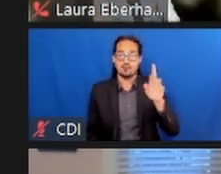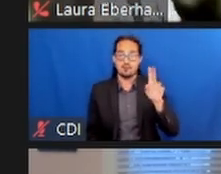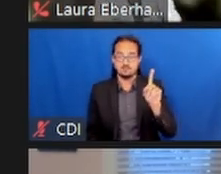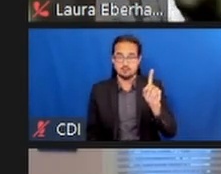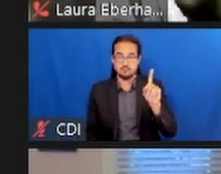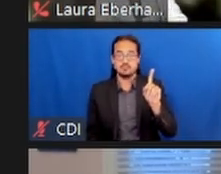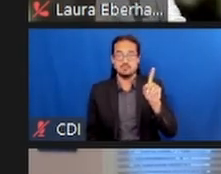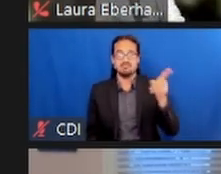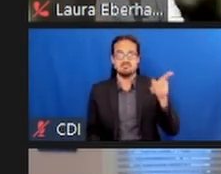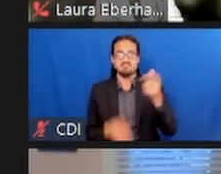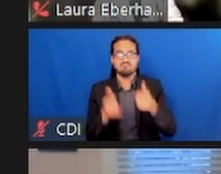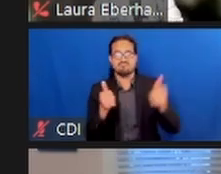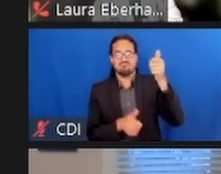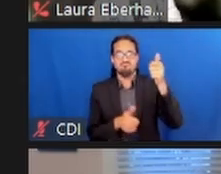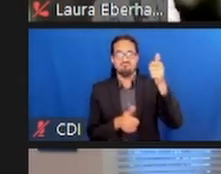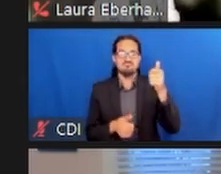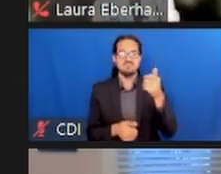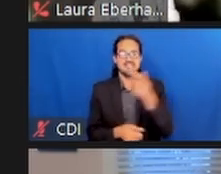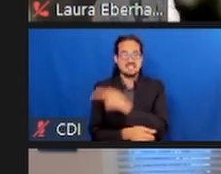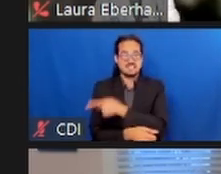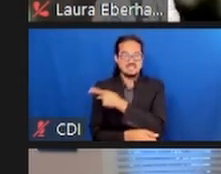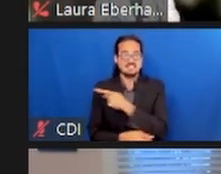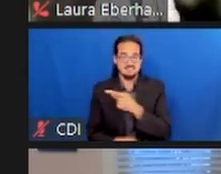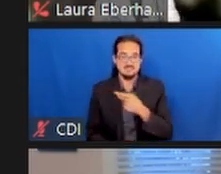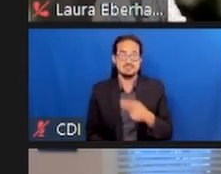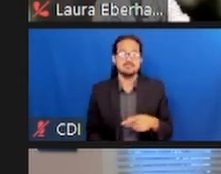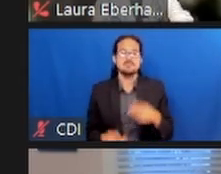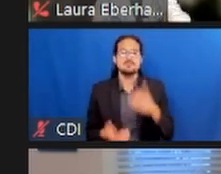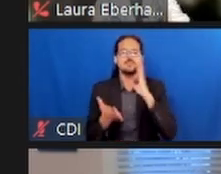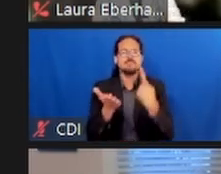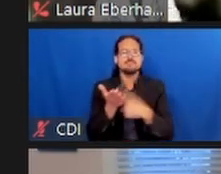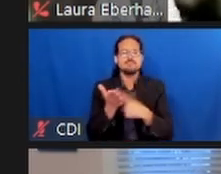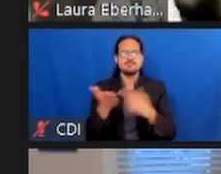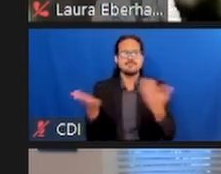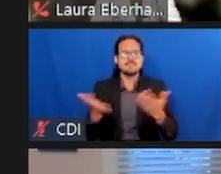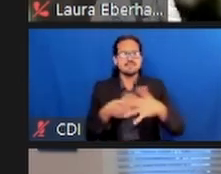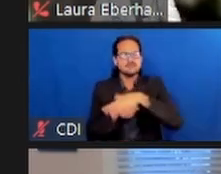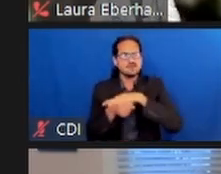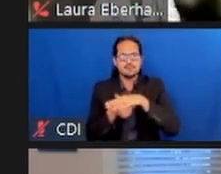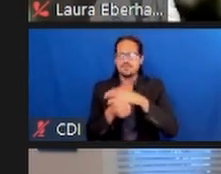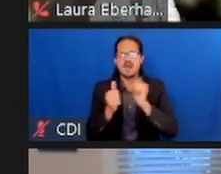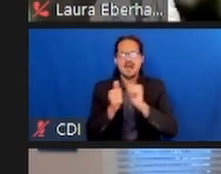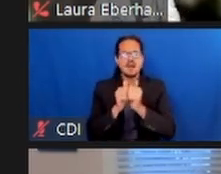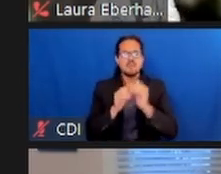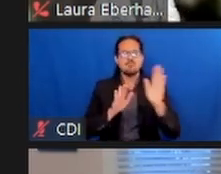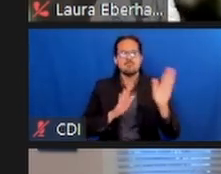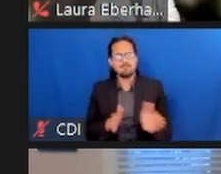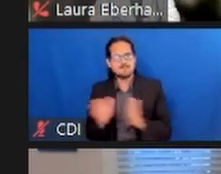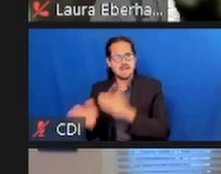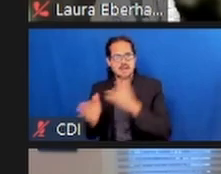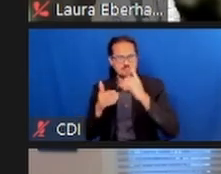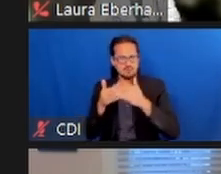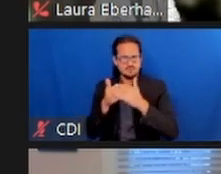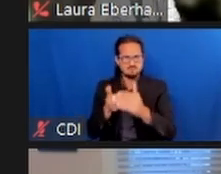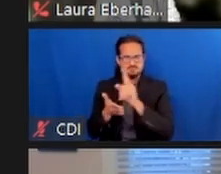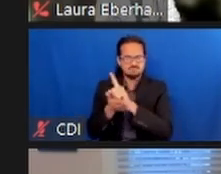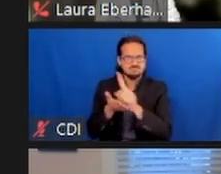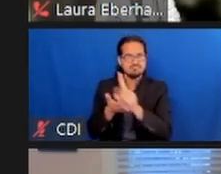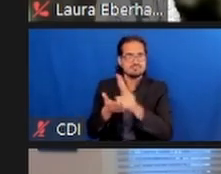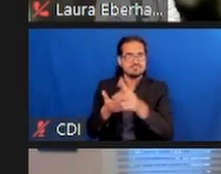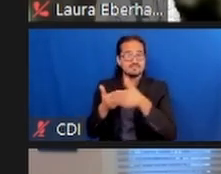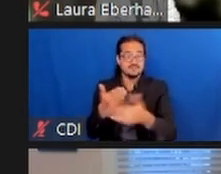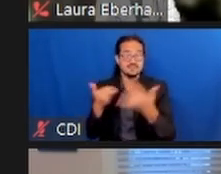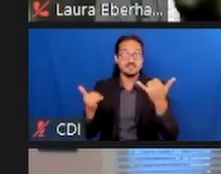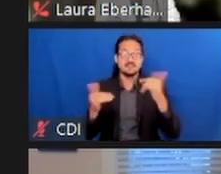what our community should be prepared for in the weeks ahead. Now, to kick things off, please welcome District 4